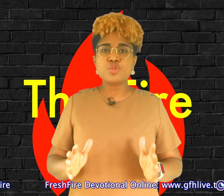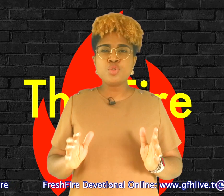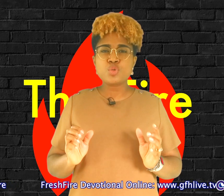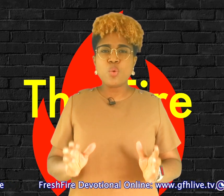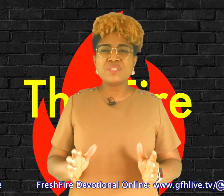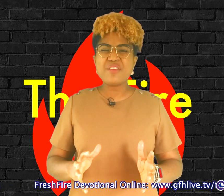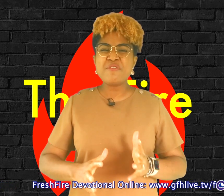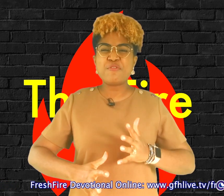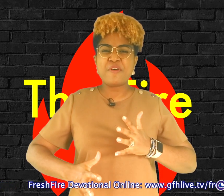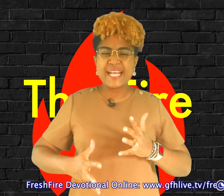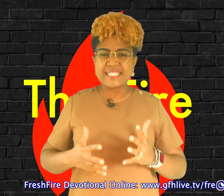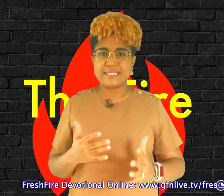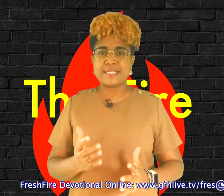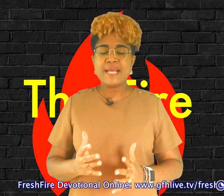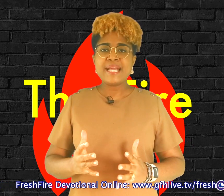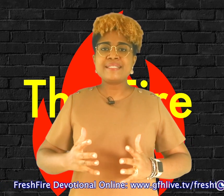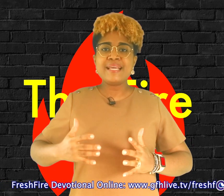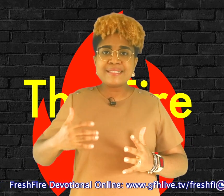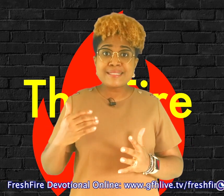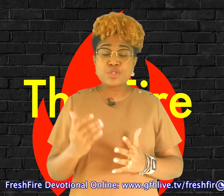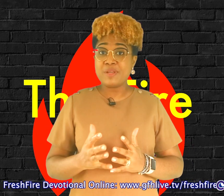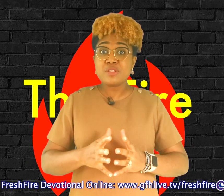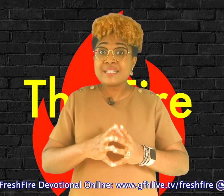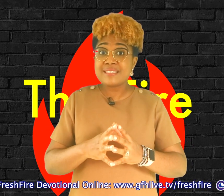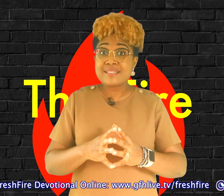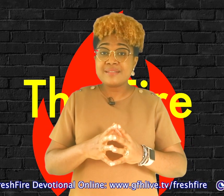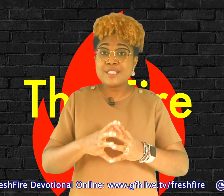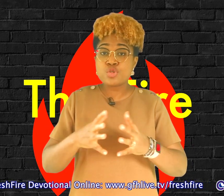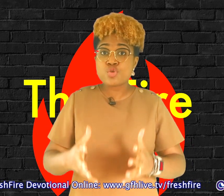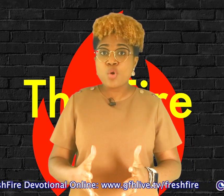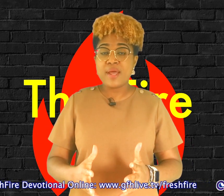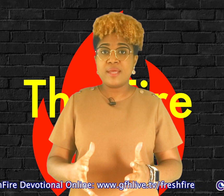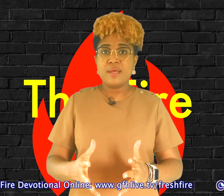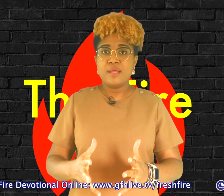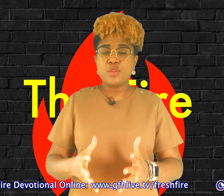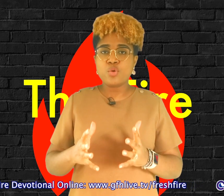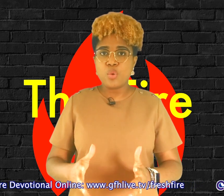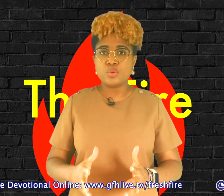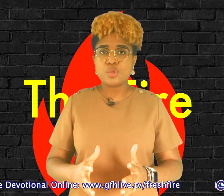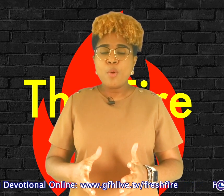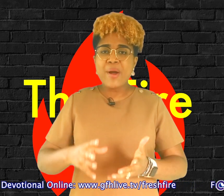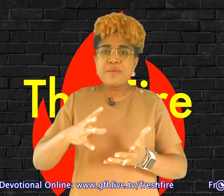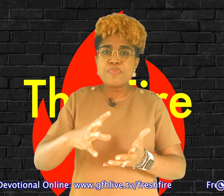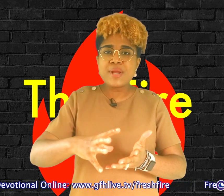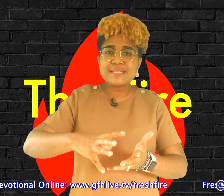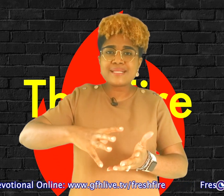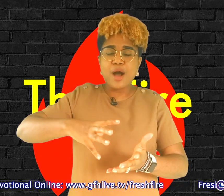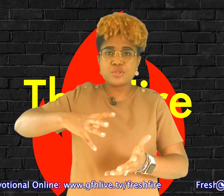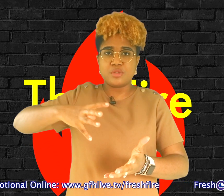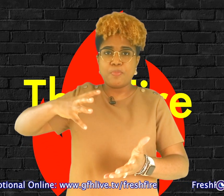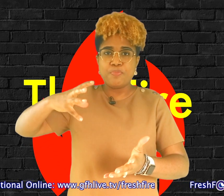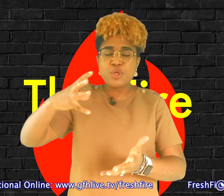fire consumes gold, it refines it. It heats it up. It doesn't destroy the gold, but it